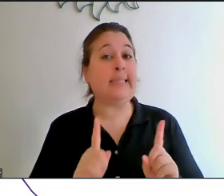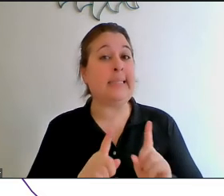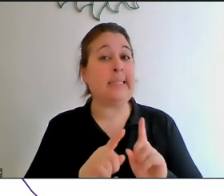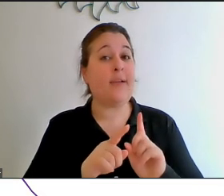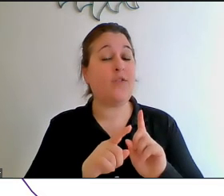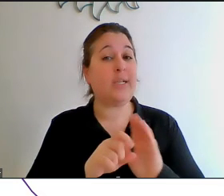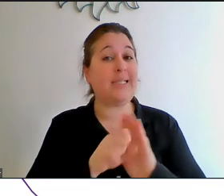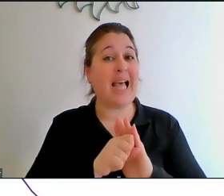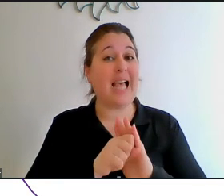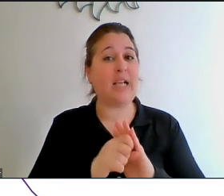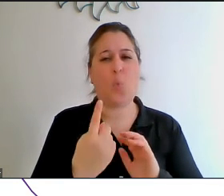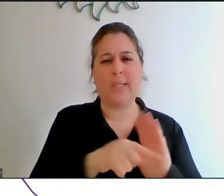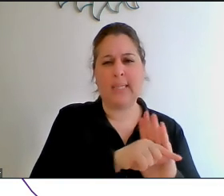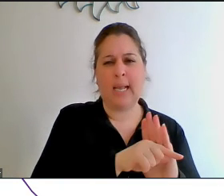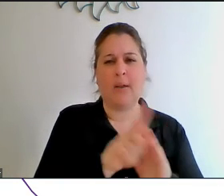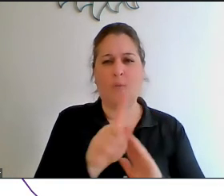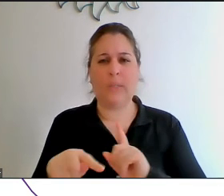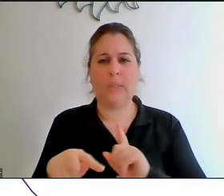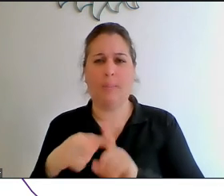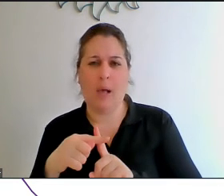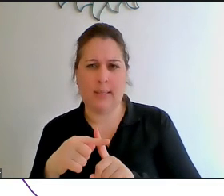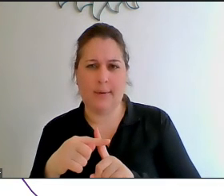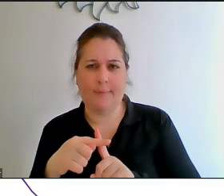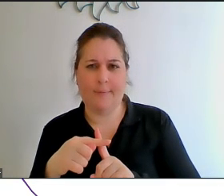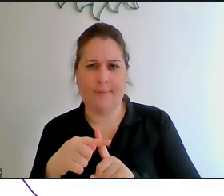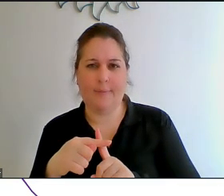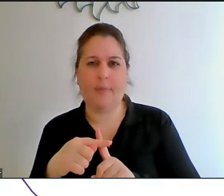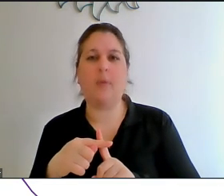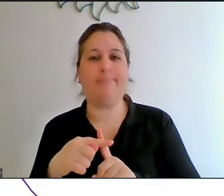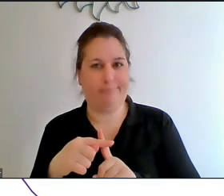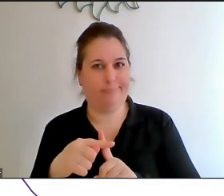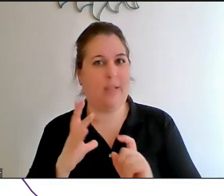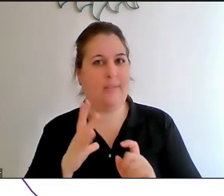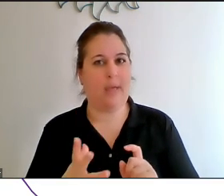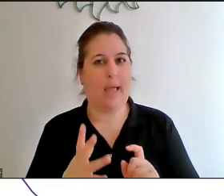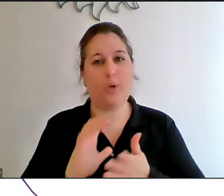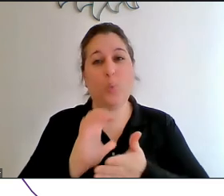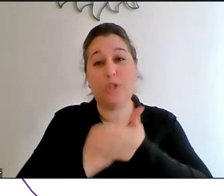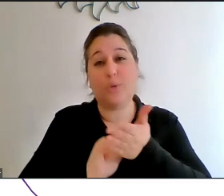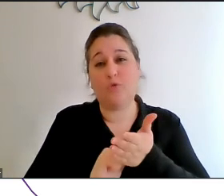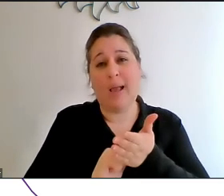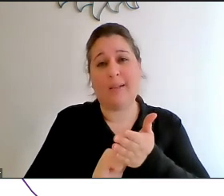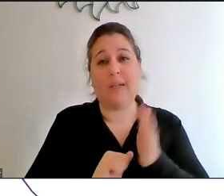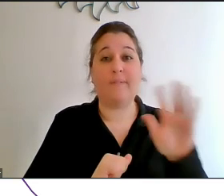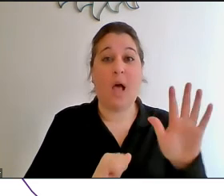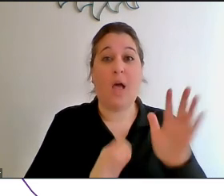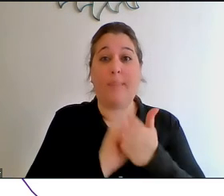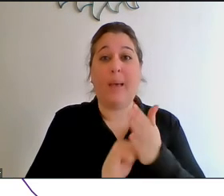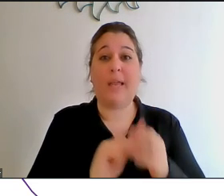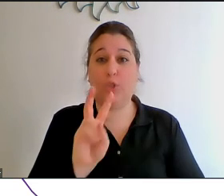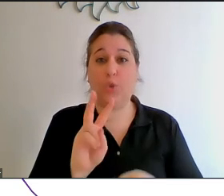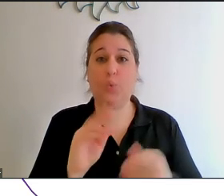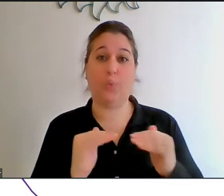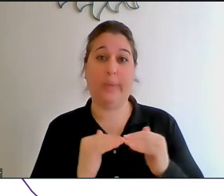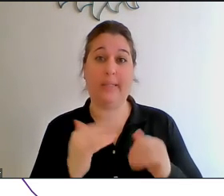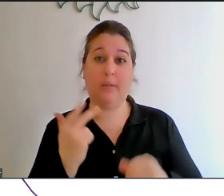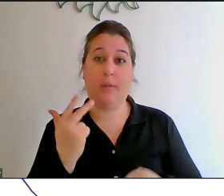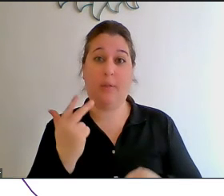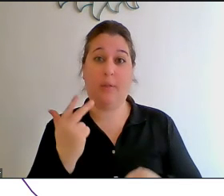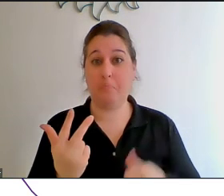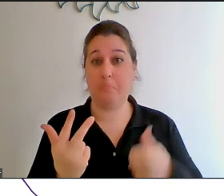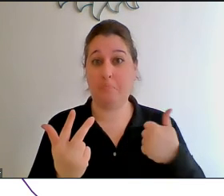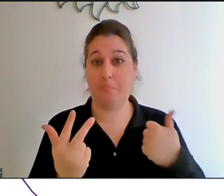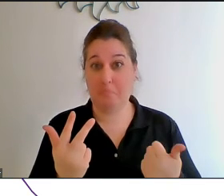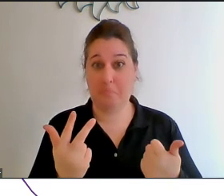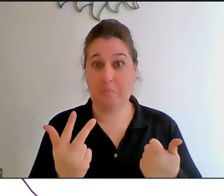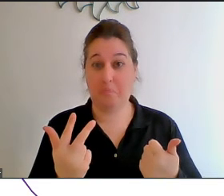Different signs subtract. They're different signs. One's a negative, one's a positive. So I'm going to subtract 5 minus 2.